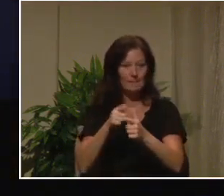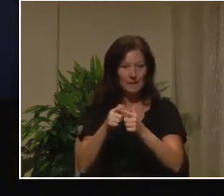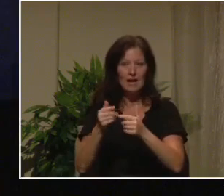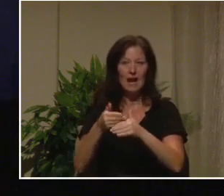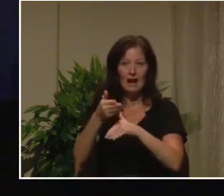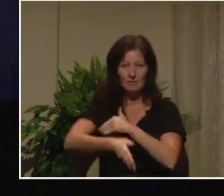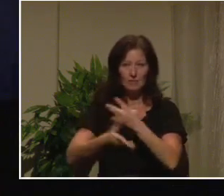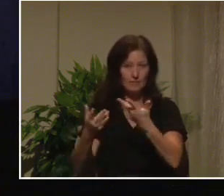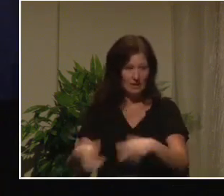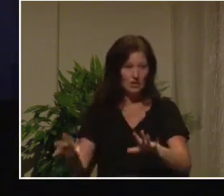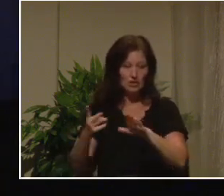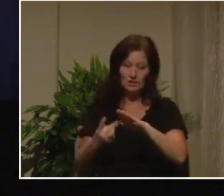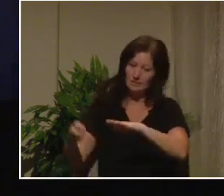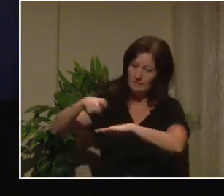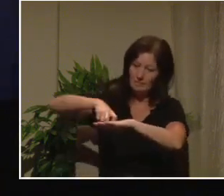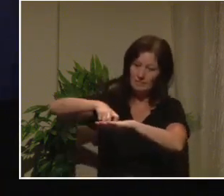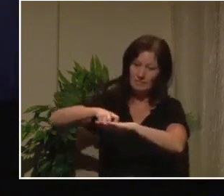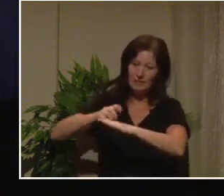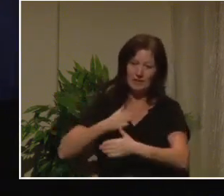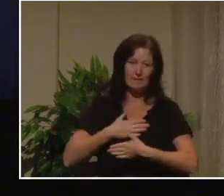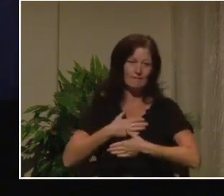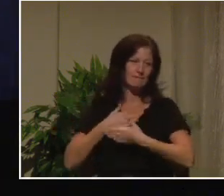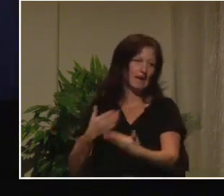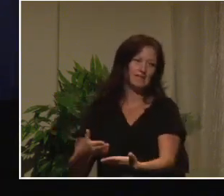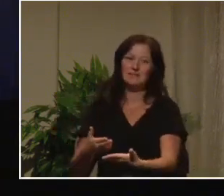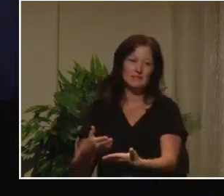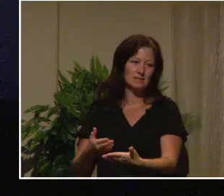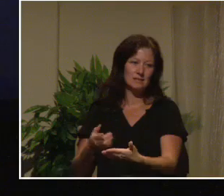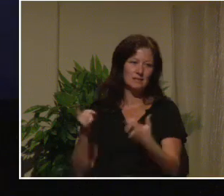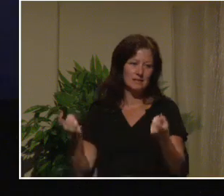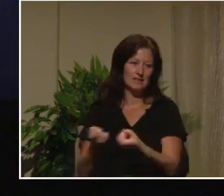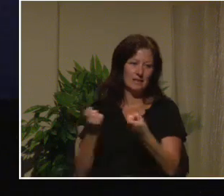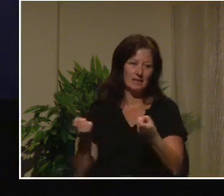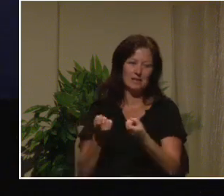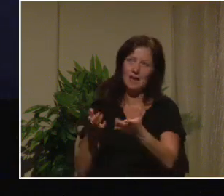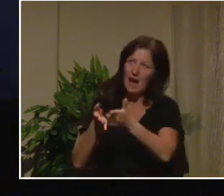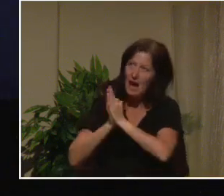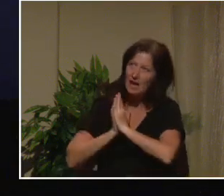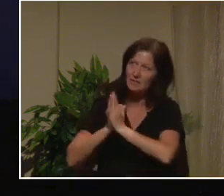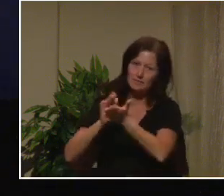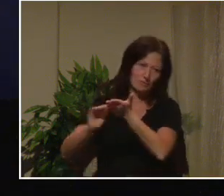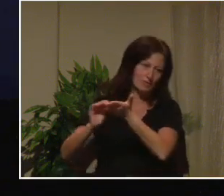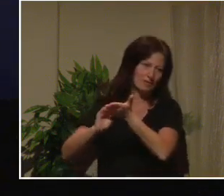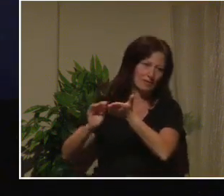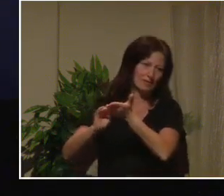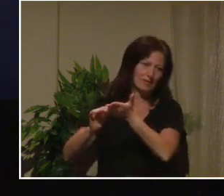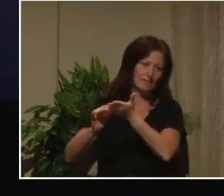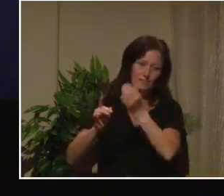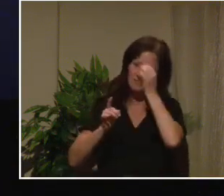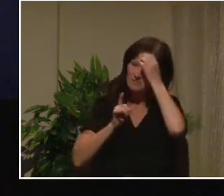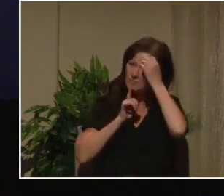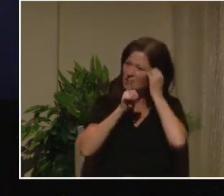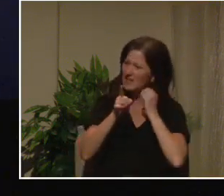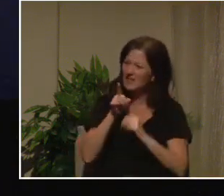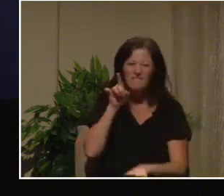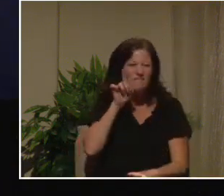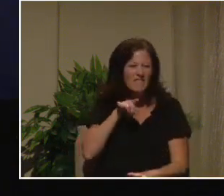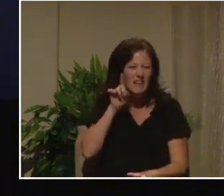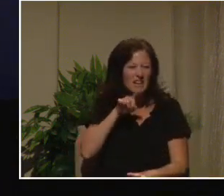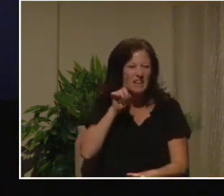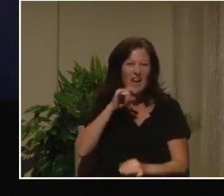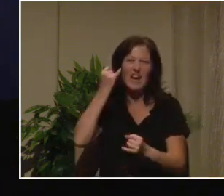to God that his view of God had been utterly inadequate. He repented of the superficial view he had with